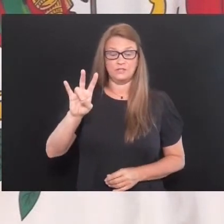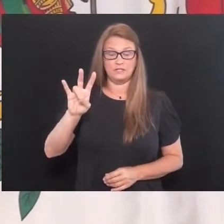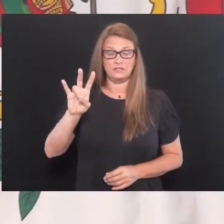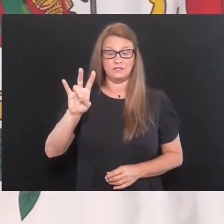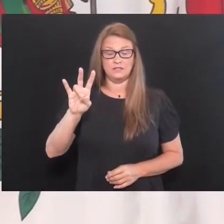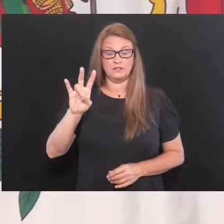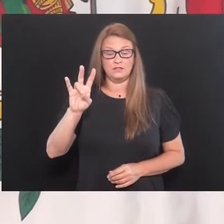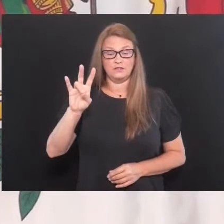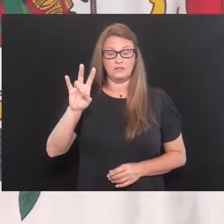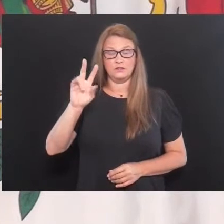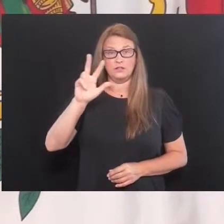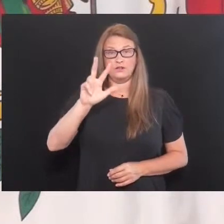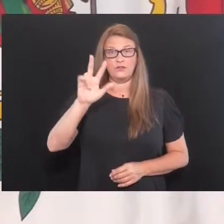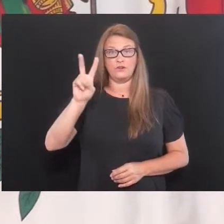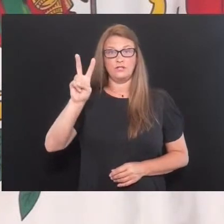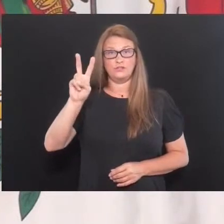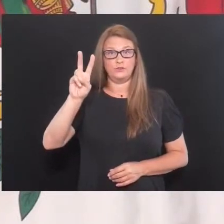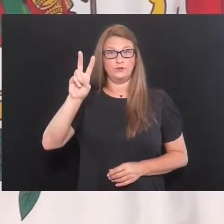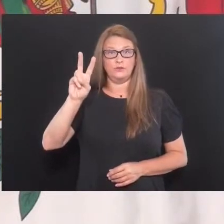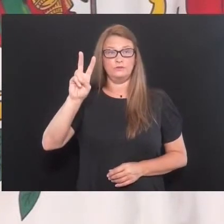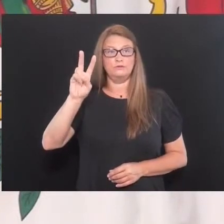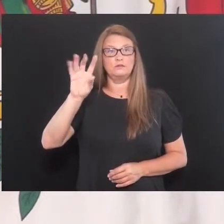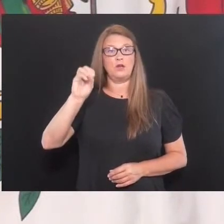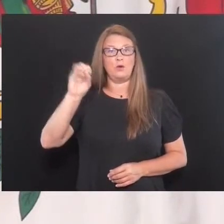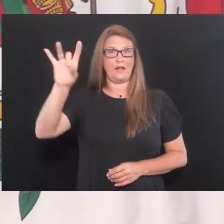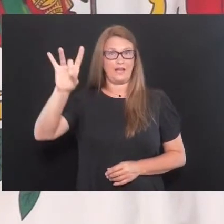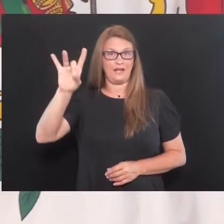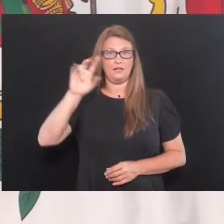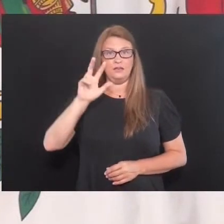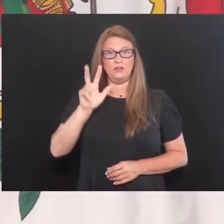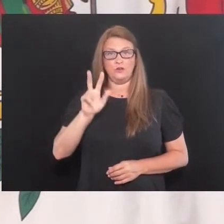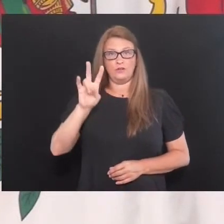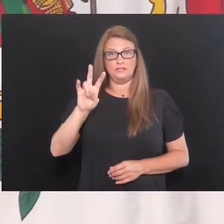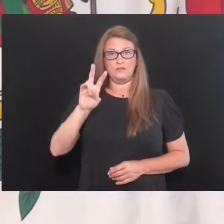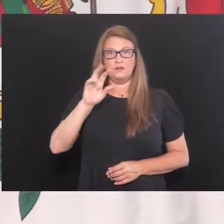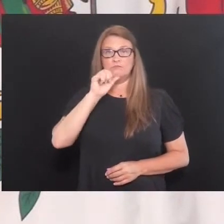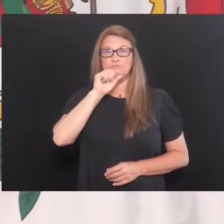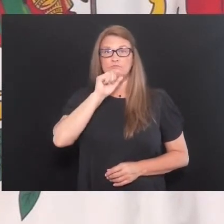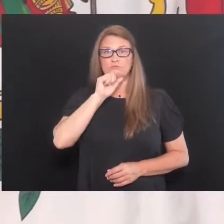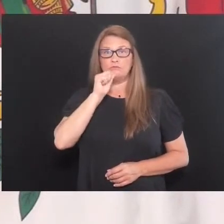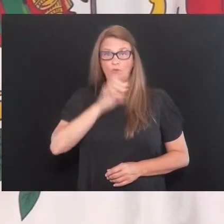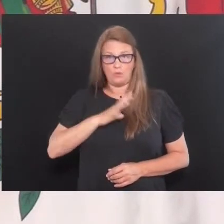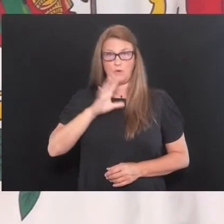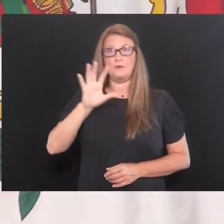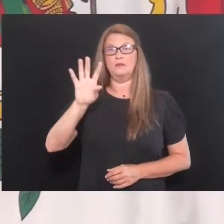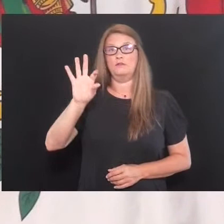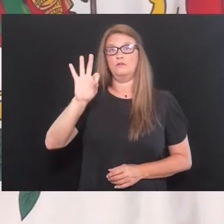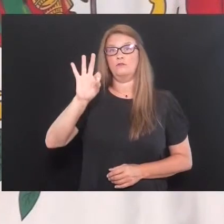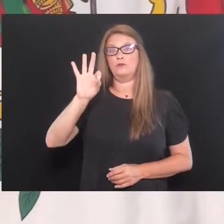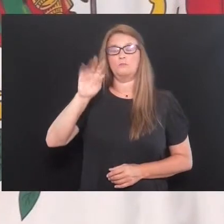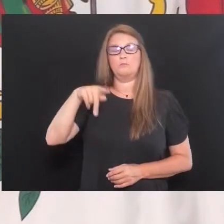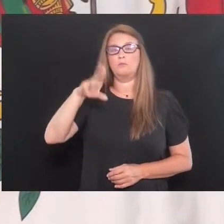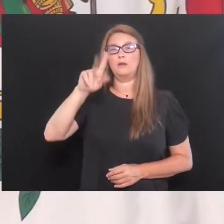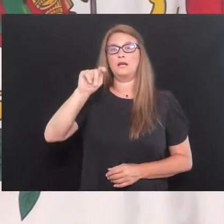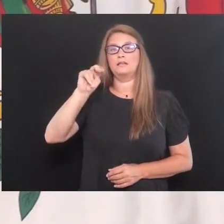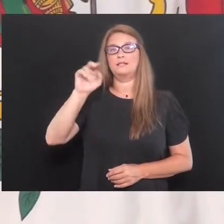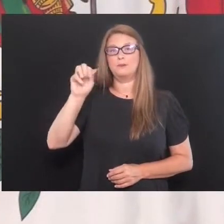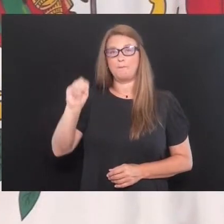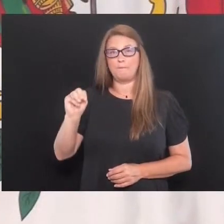32nd 108th death, is a 77-year-old from Putnam County. The